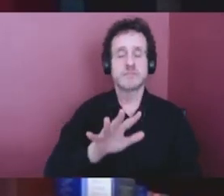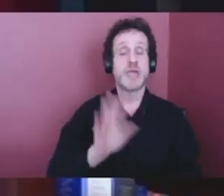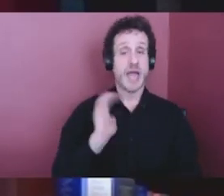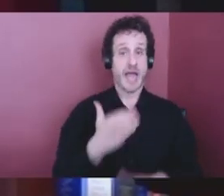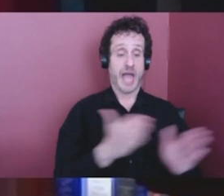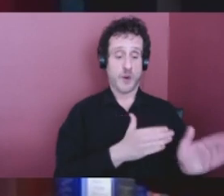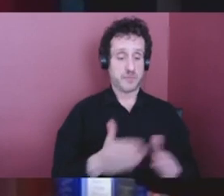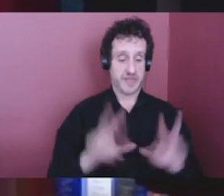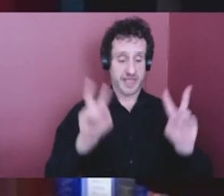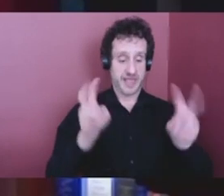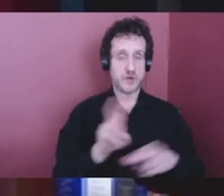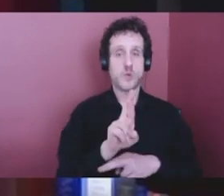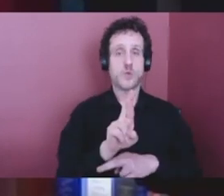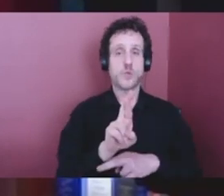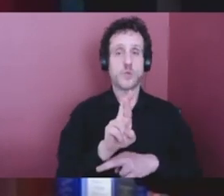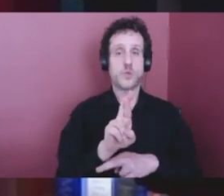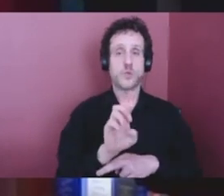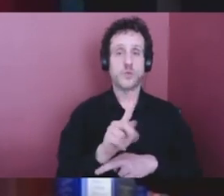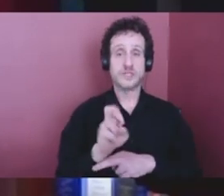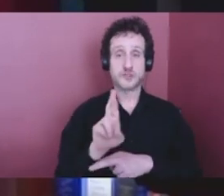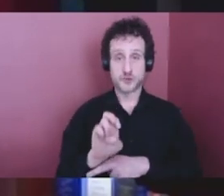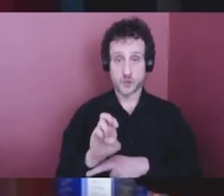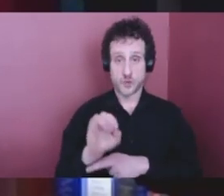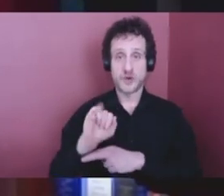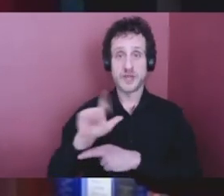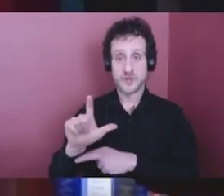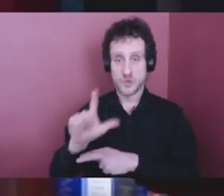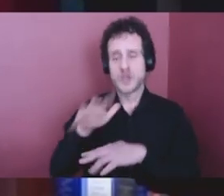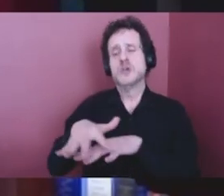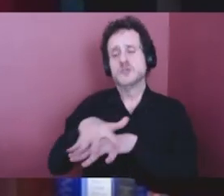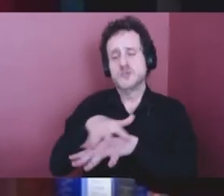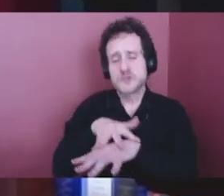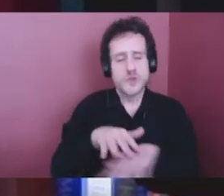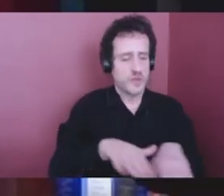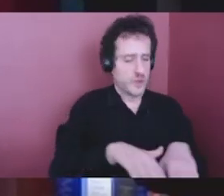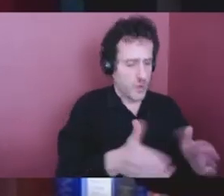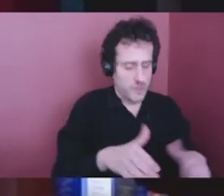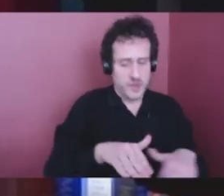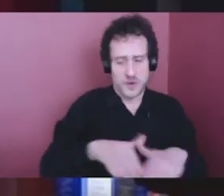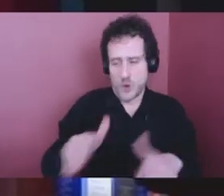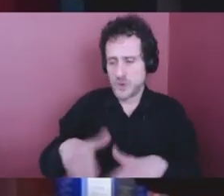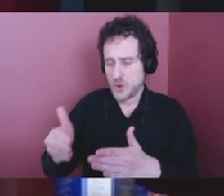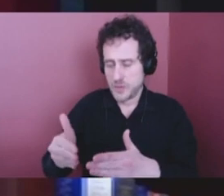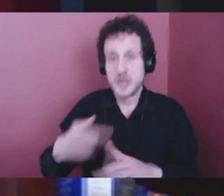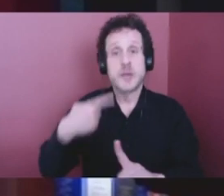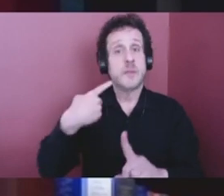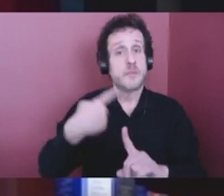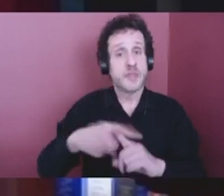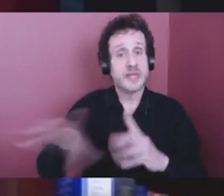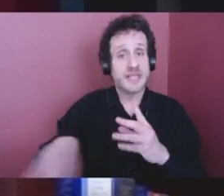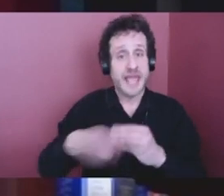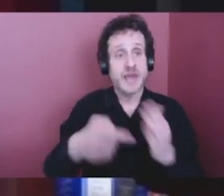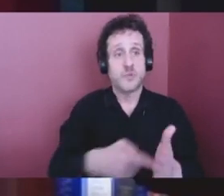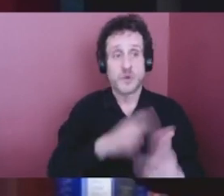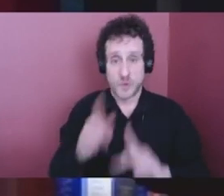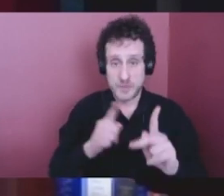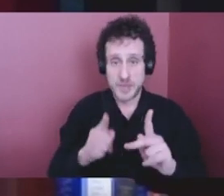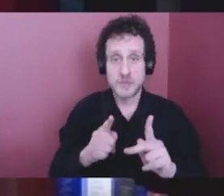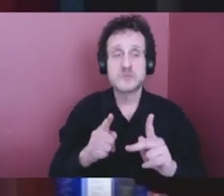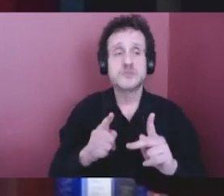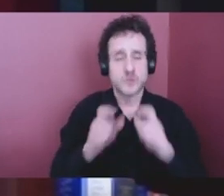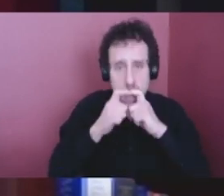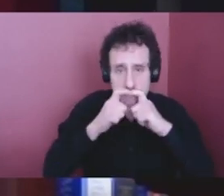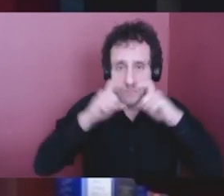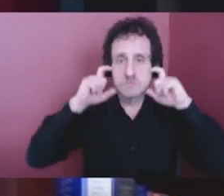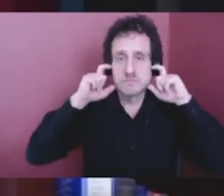loosens mitigations in each phase while introducing the face covering requirement, which is one of the best public health